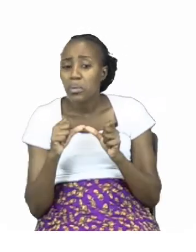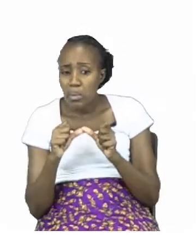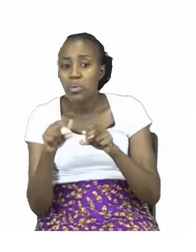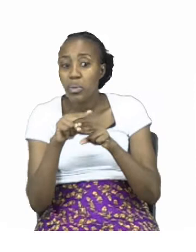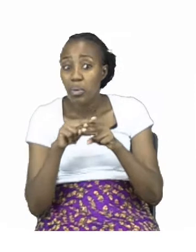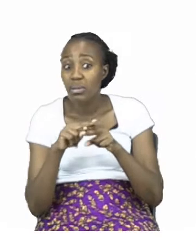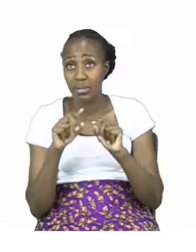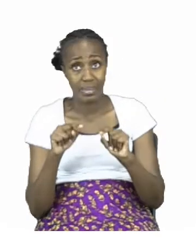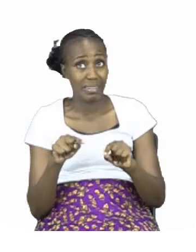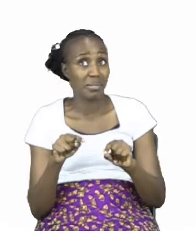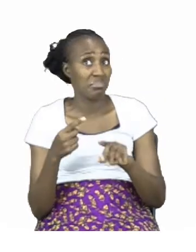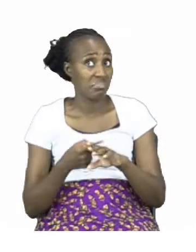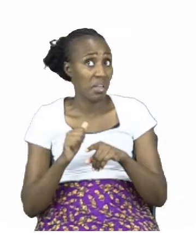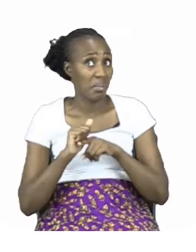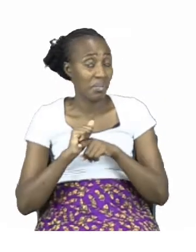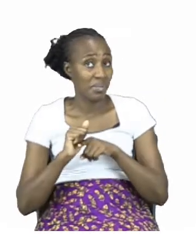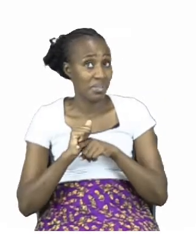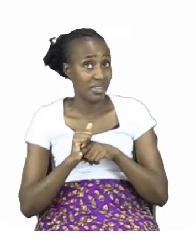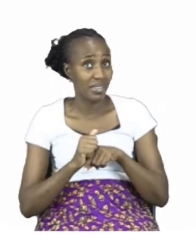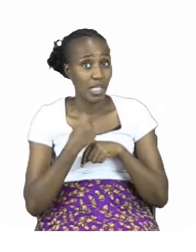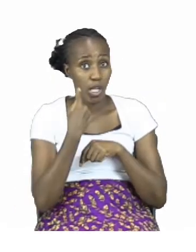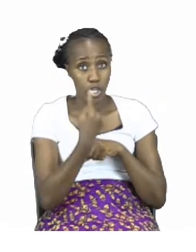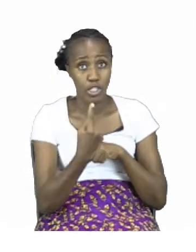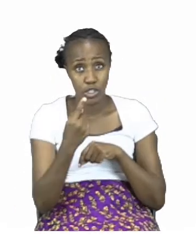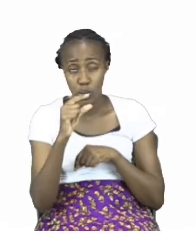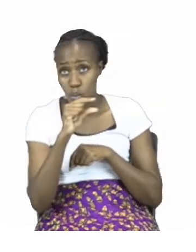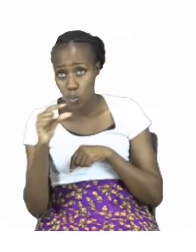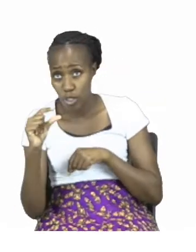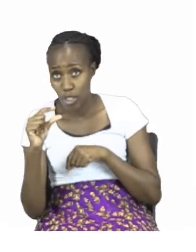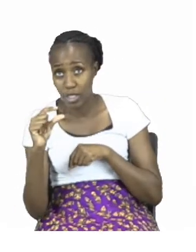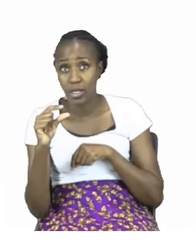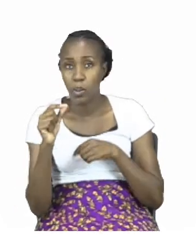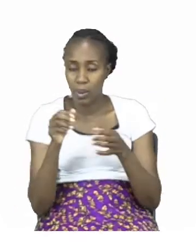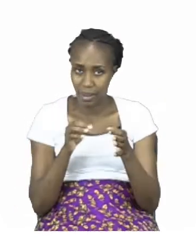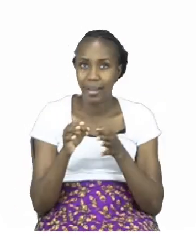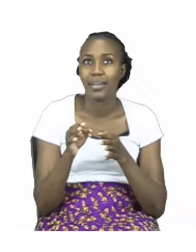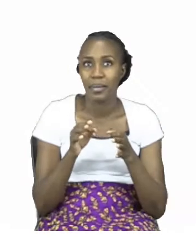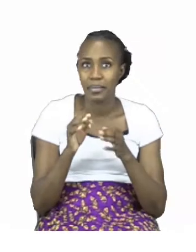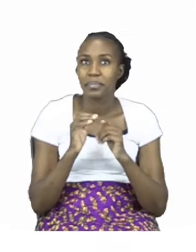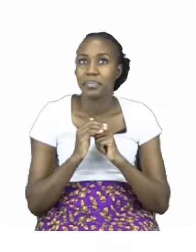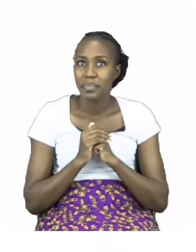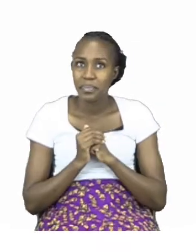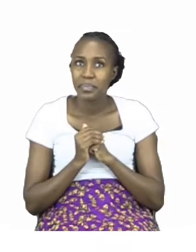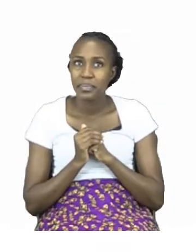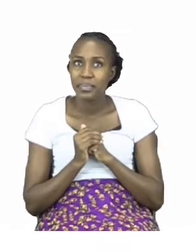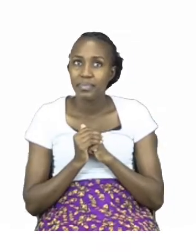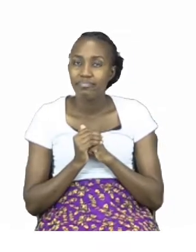on. We're going to tell you what each word means if you have never heard it before. We have the